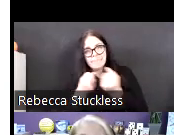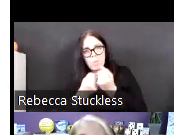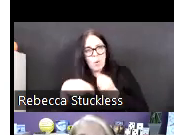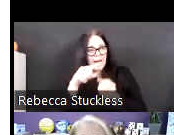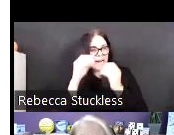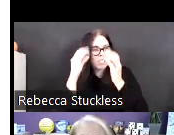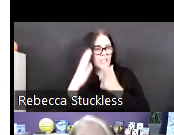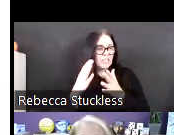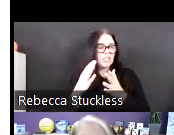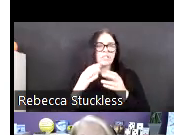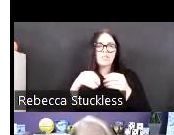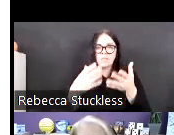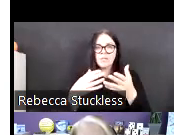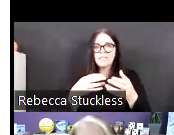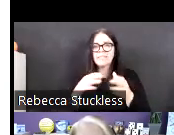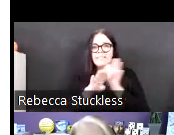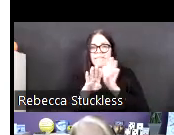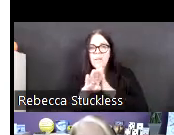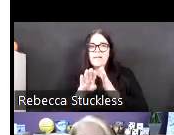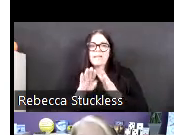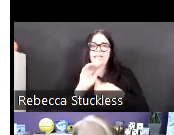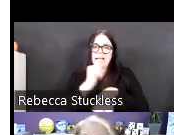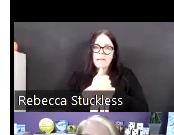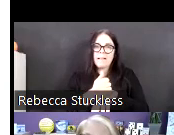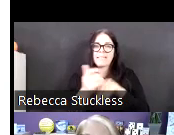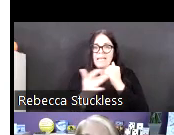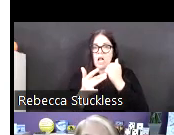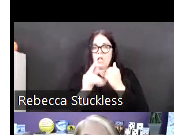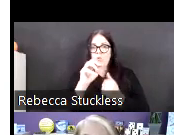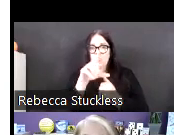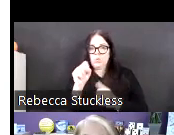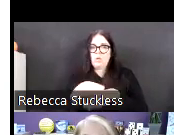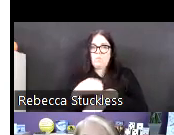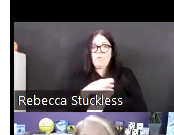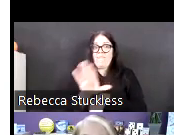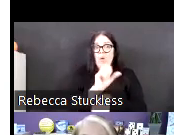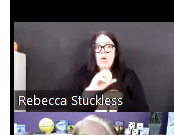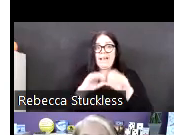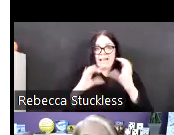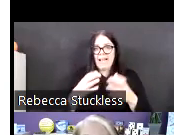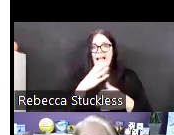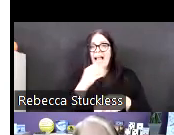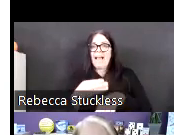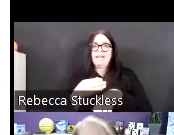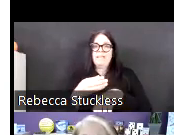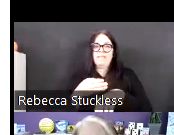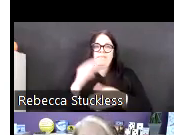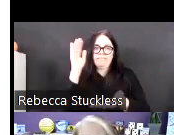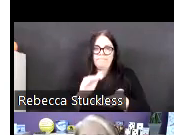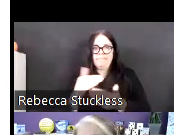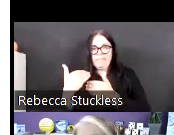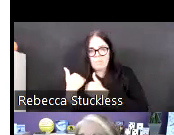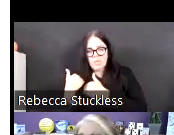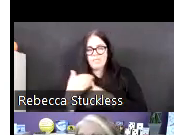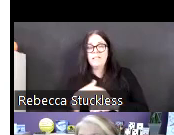and implement technology and tools to improve their work in the classroom and reduce administrative burden. Her coaching clients get